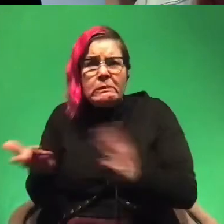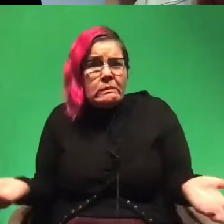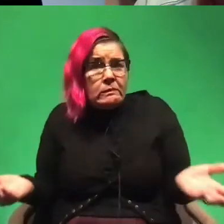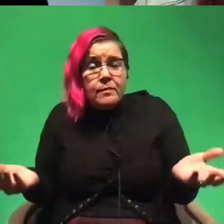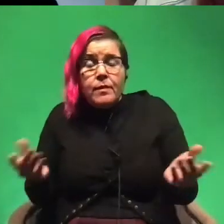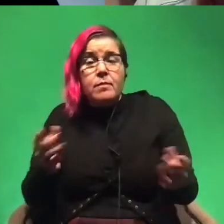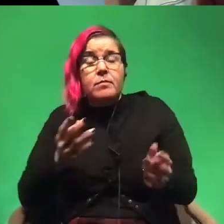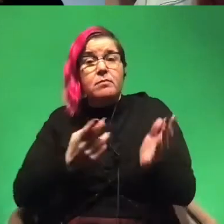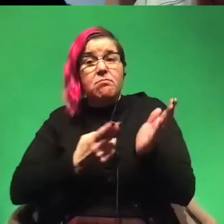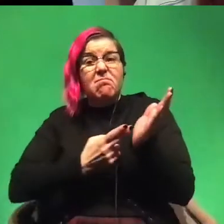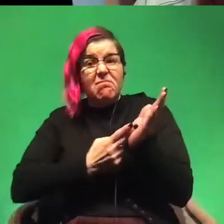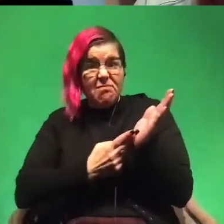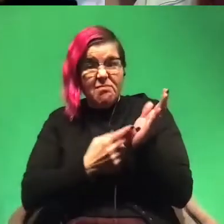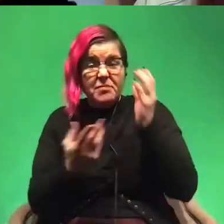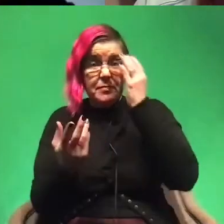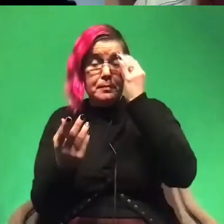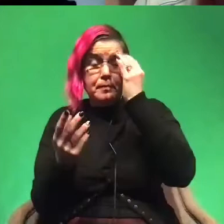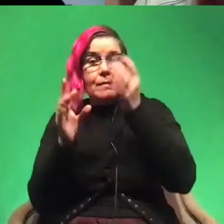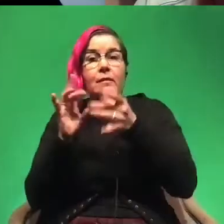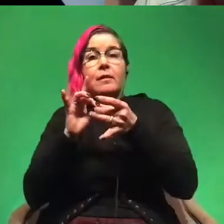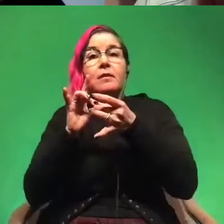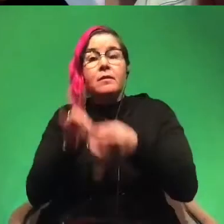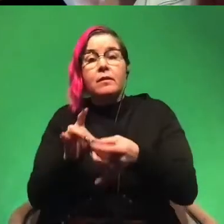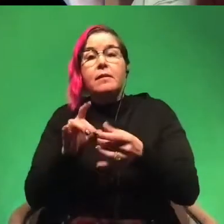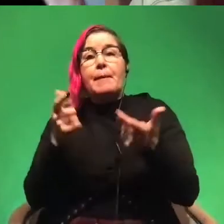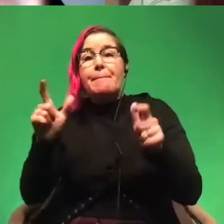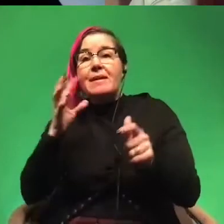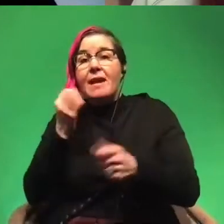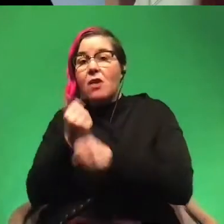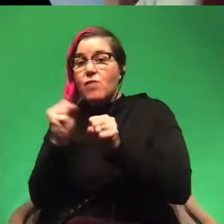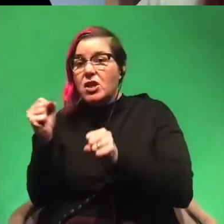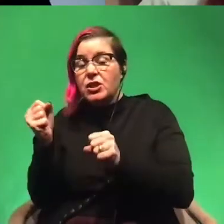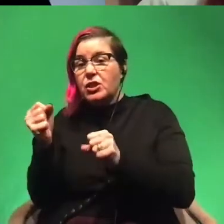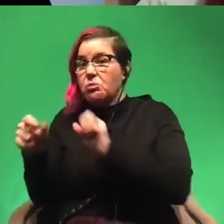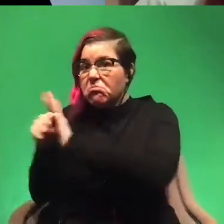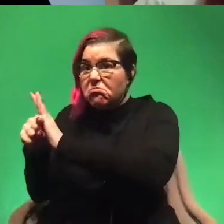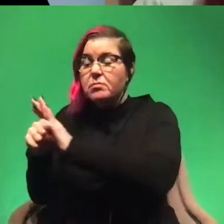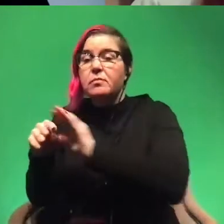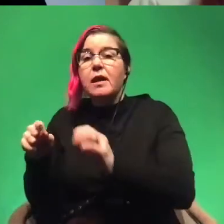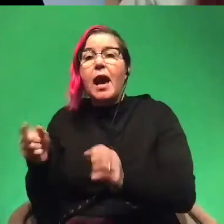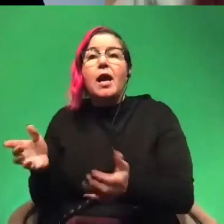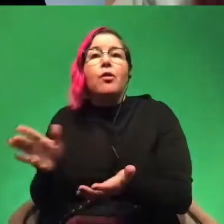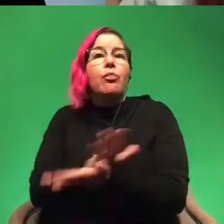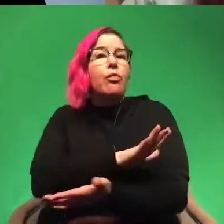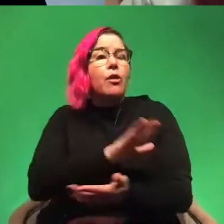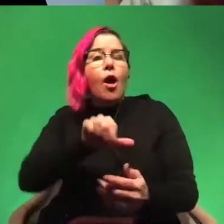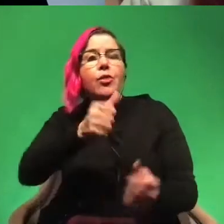realistically, you know, with the vilification of Big Cat Rescue and glossing over all these issues, the viewer is not left empowered